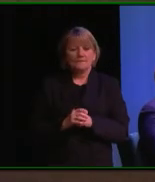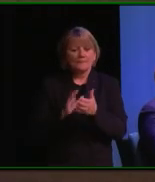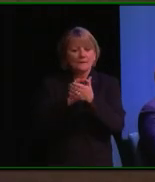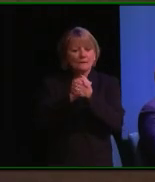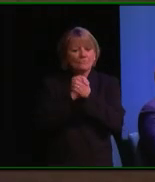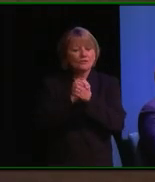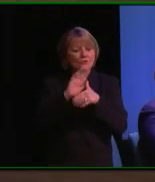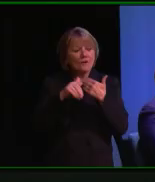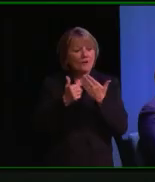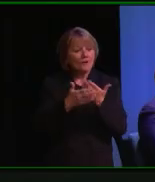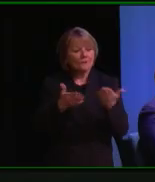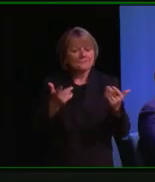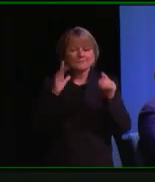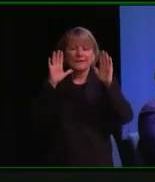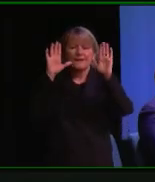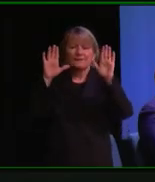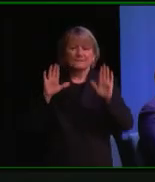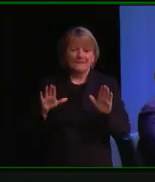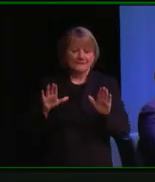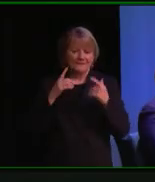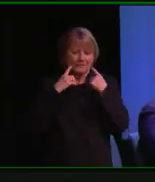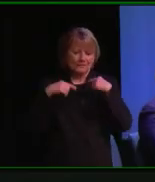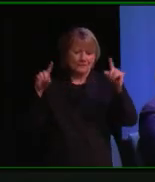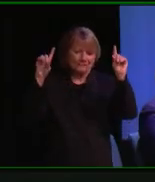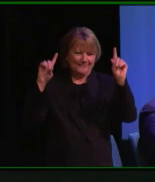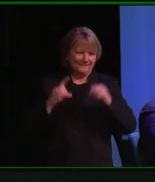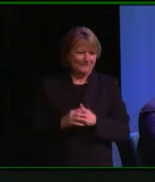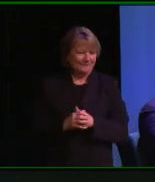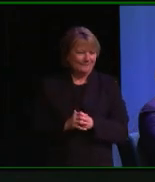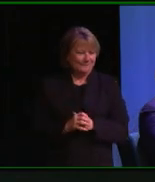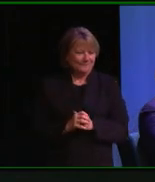Congratulations to you all on this outstanding achievement.